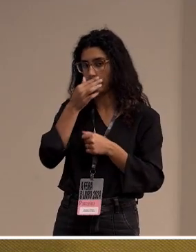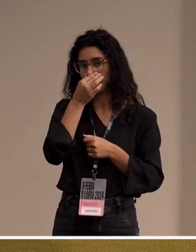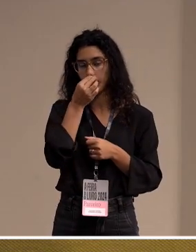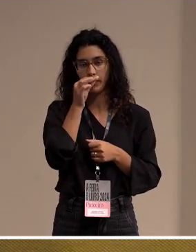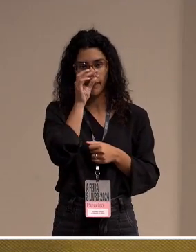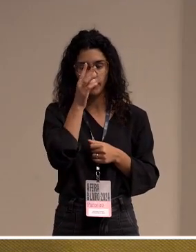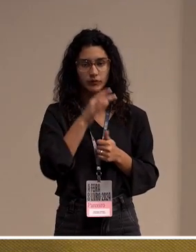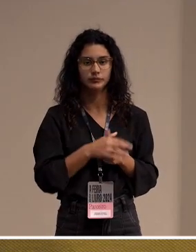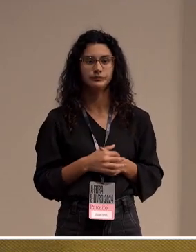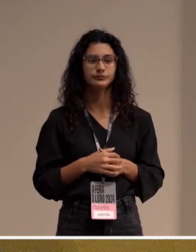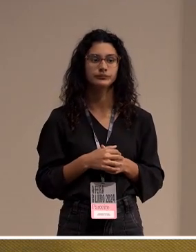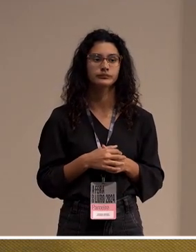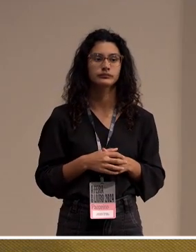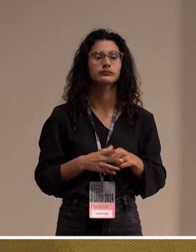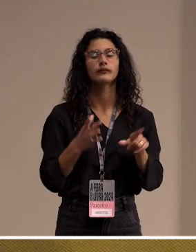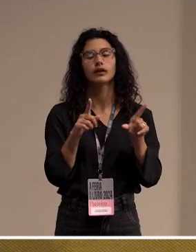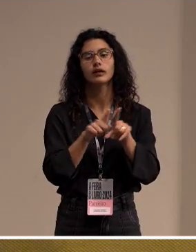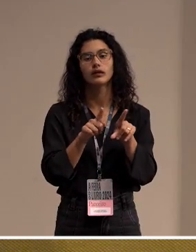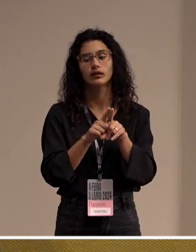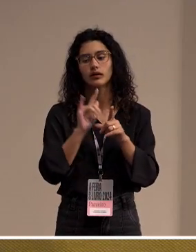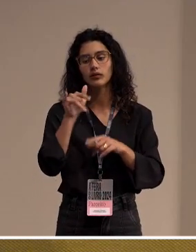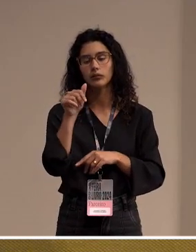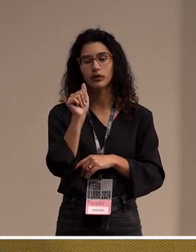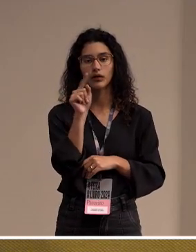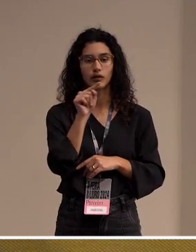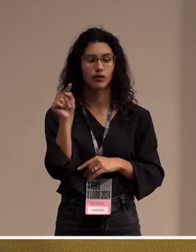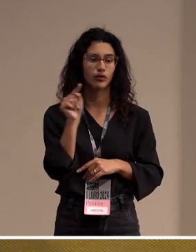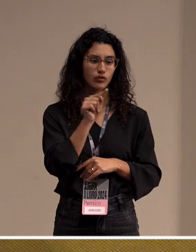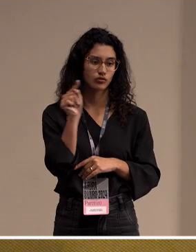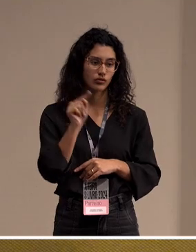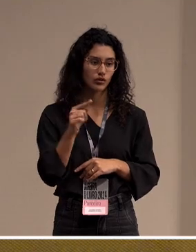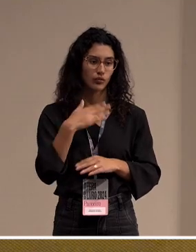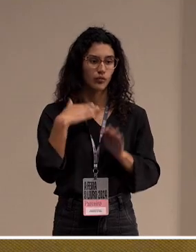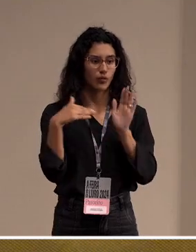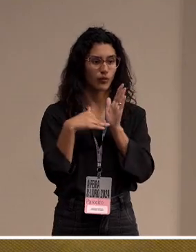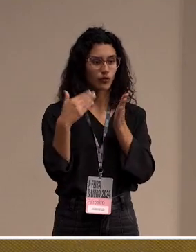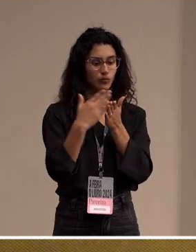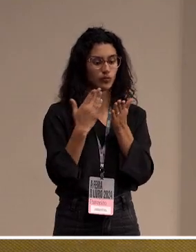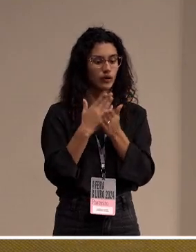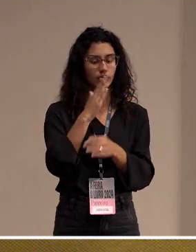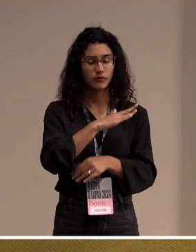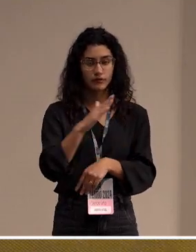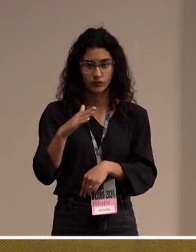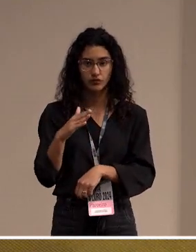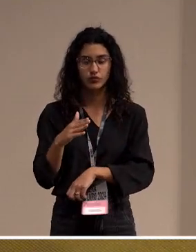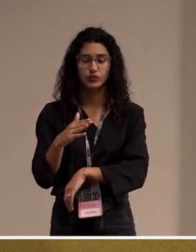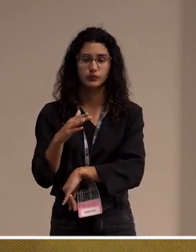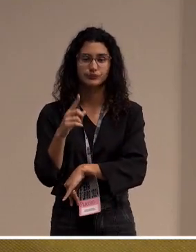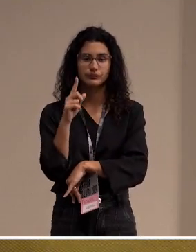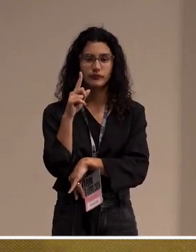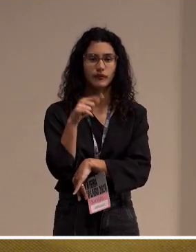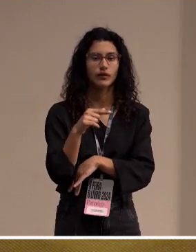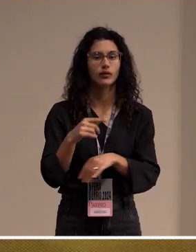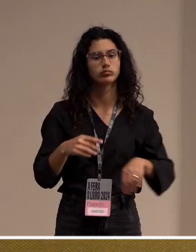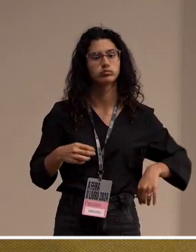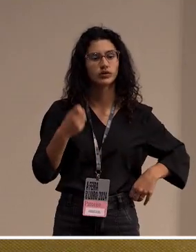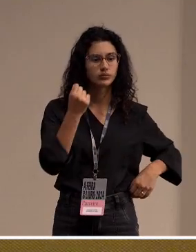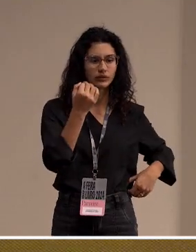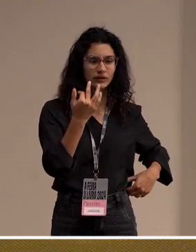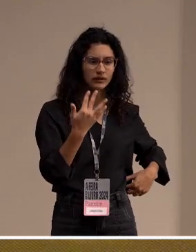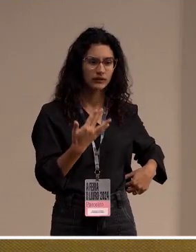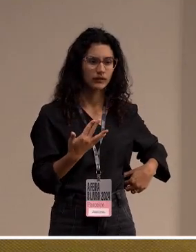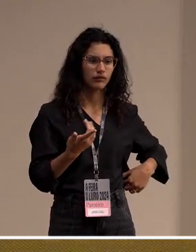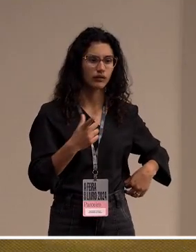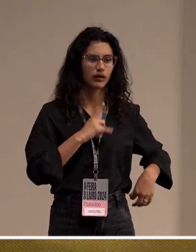book for children is called A Child's Introduction to Jazz. So it's sort of a small encyclopedia that traces